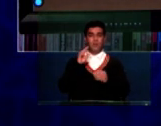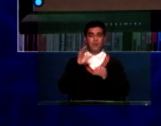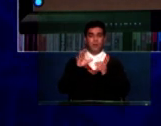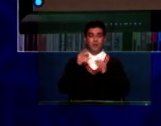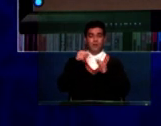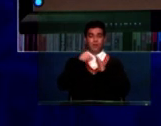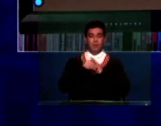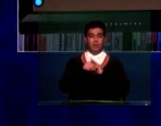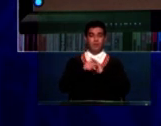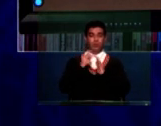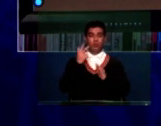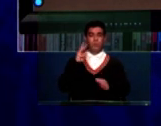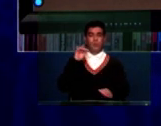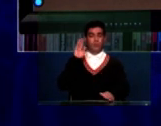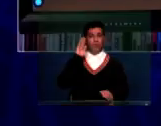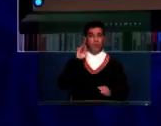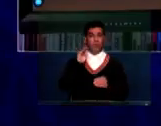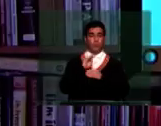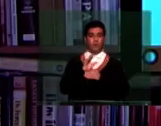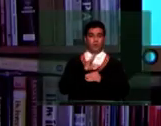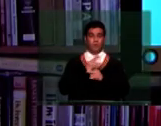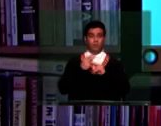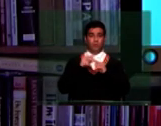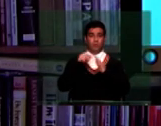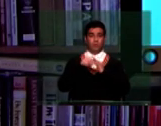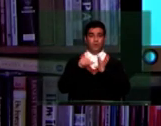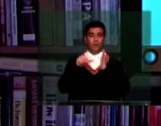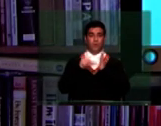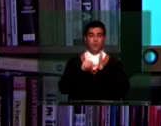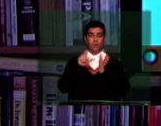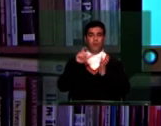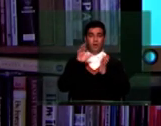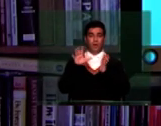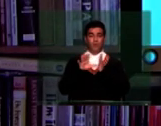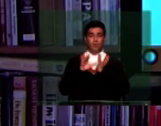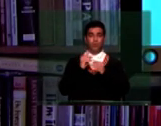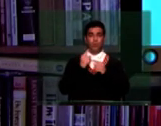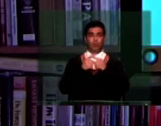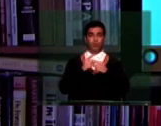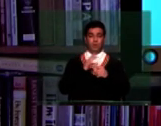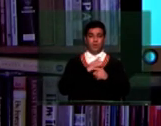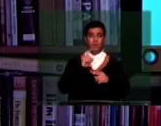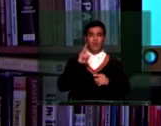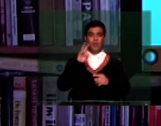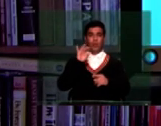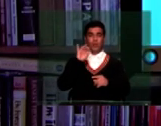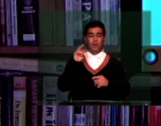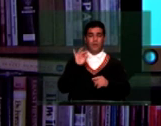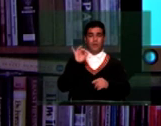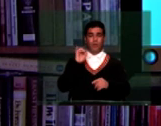3 molekula suv qo'shilgan edi va natijada unga 6ta elektronni qo'shdik. Reaksiya natijasida xlorid ioni